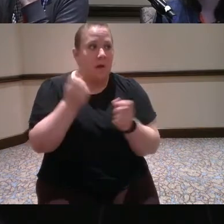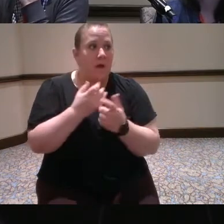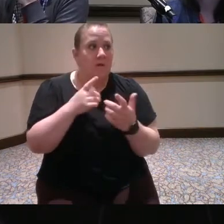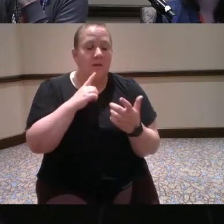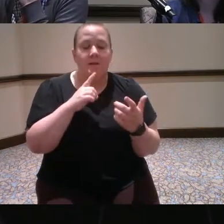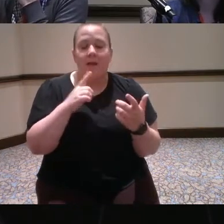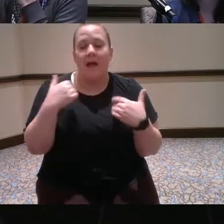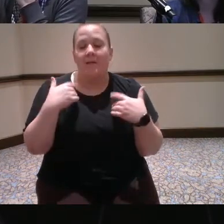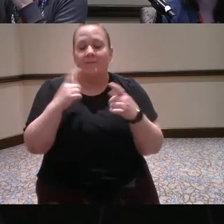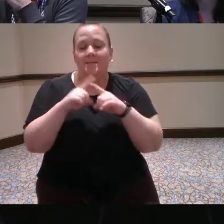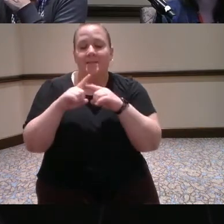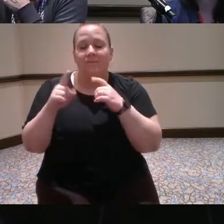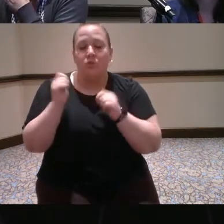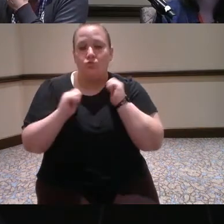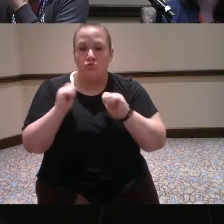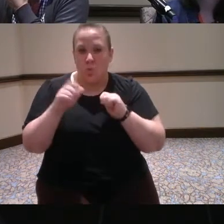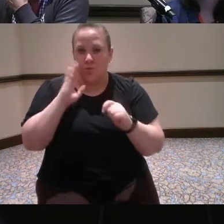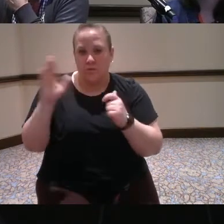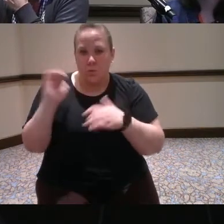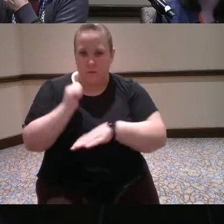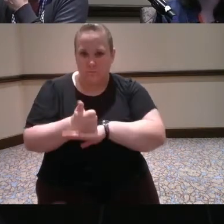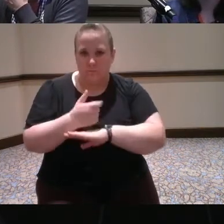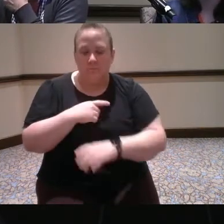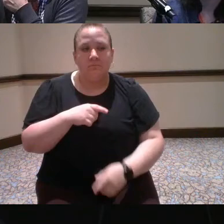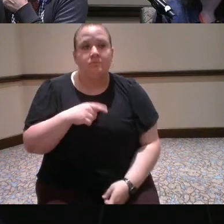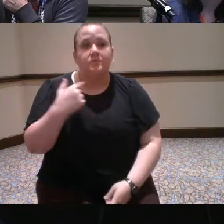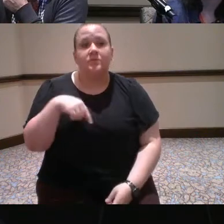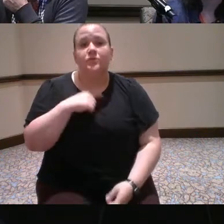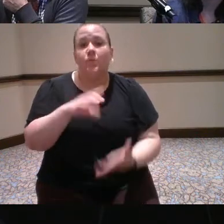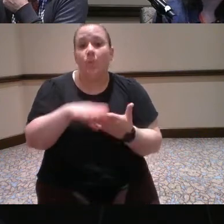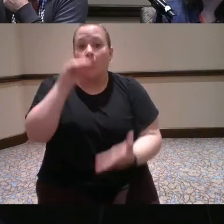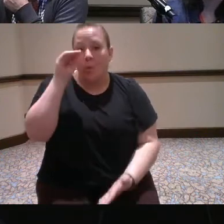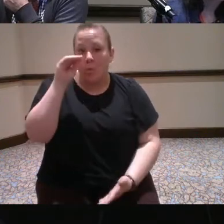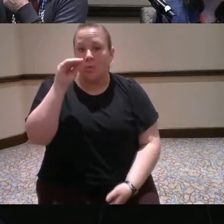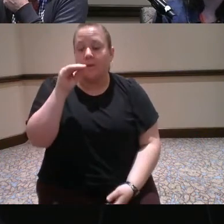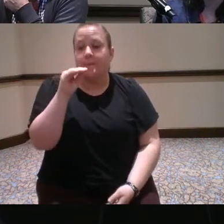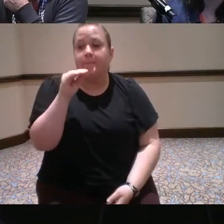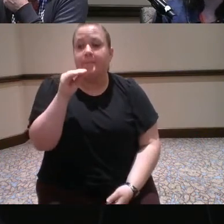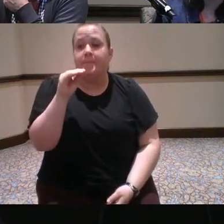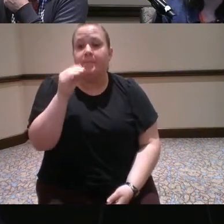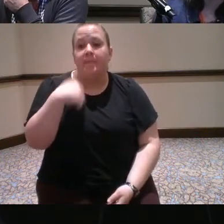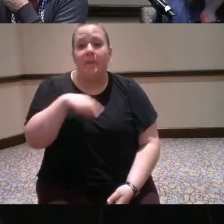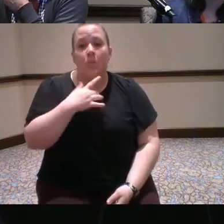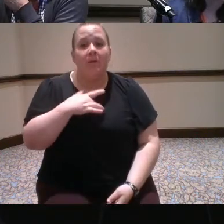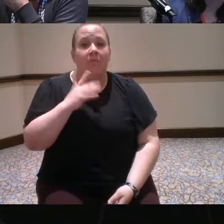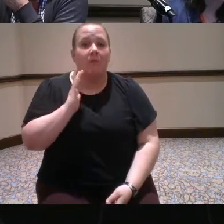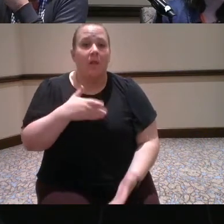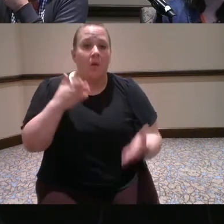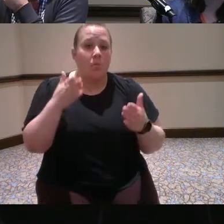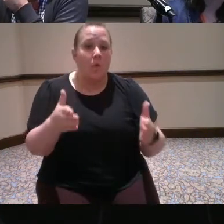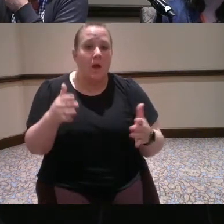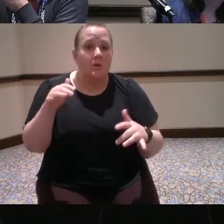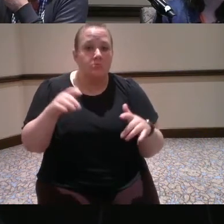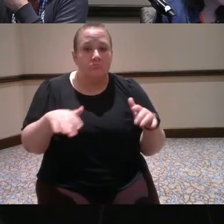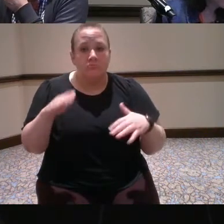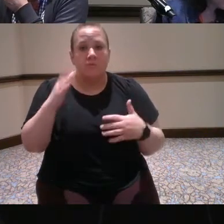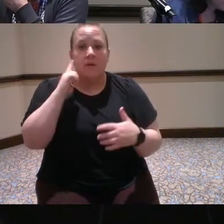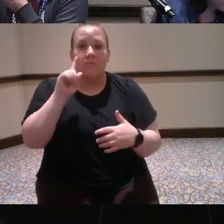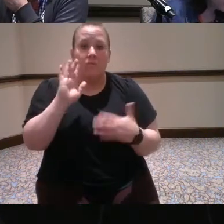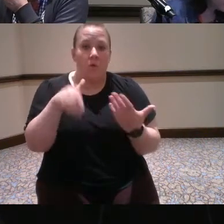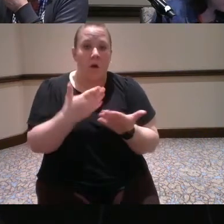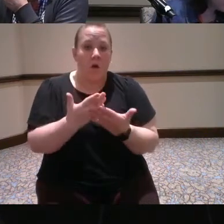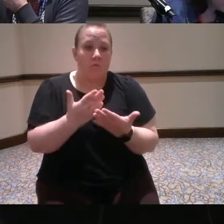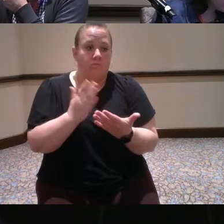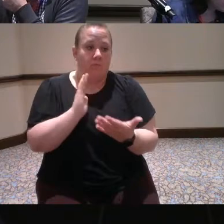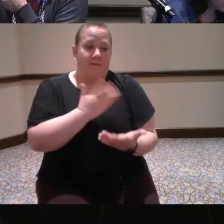Chang, directed by Kyle Hayden, right? You know, so we're learning, we're feeling our way in terms of what our role is